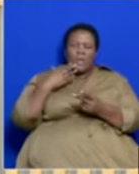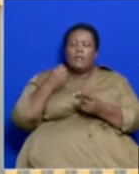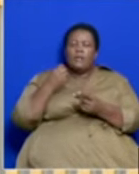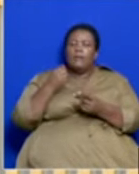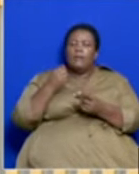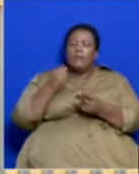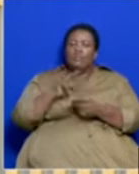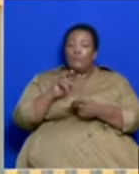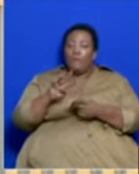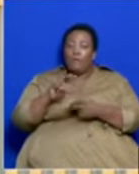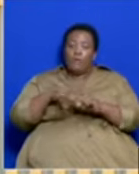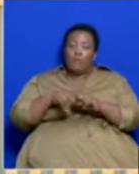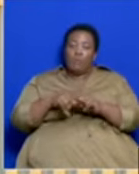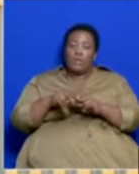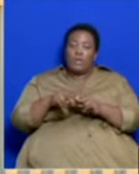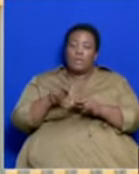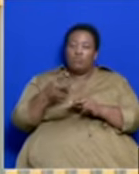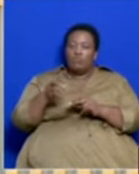Now,